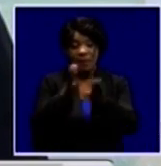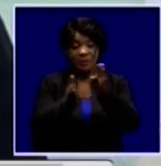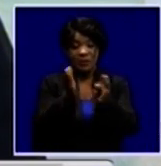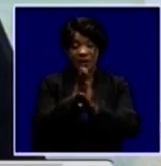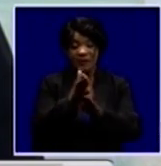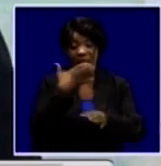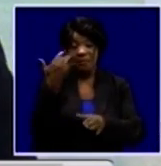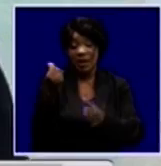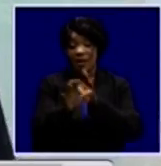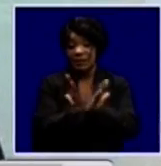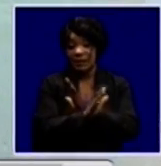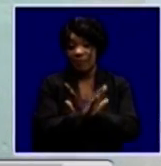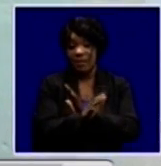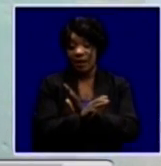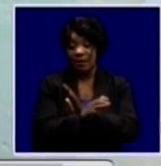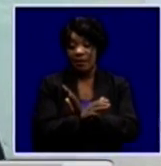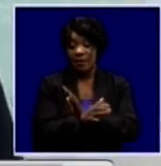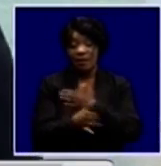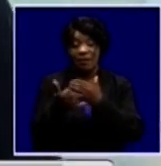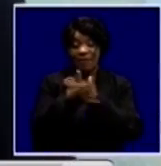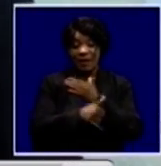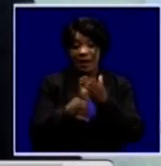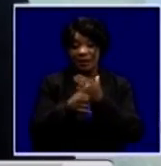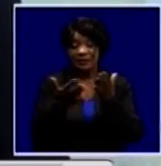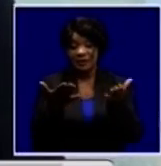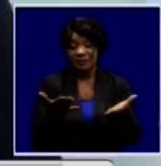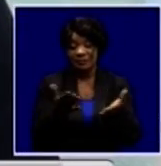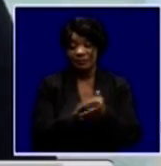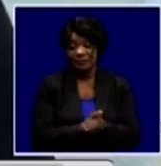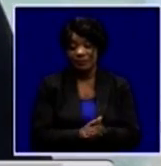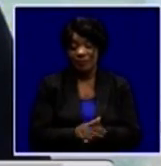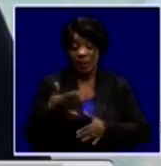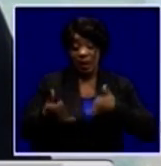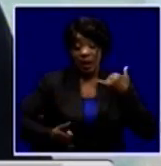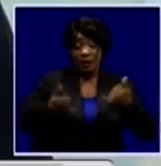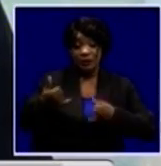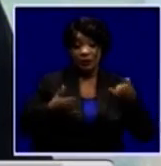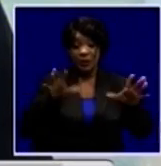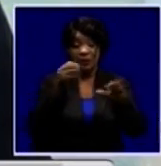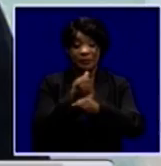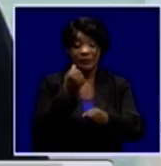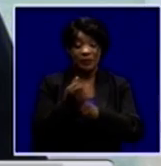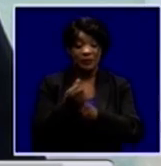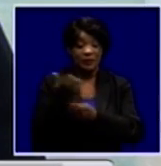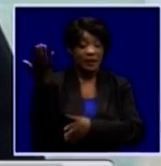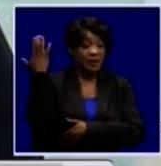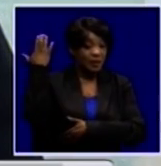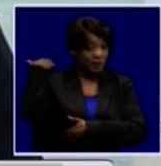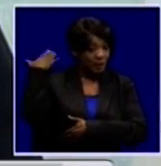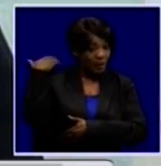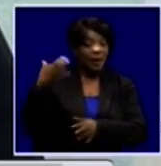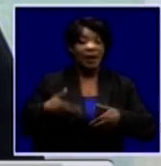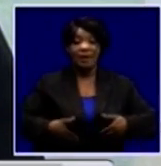Zambia, my country of inheritance. I enjoyed working in the background and as one of the